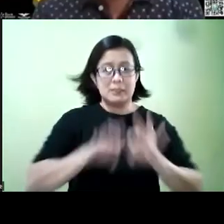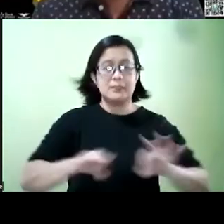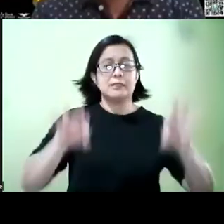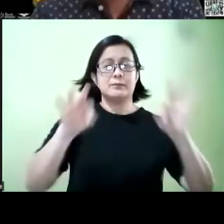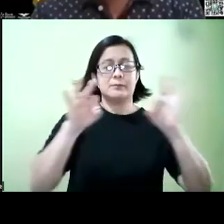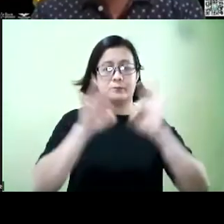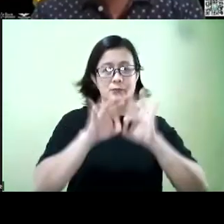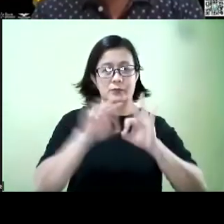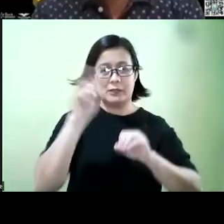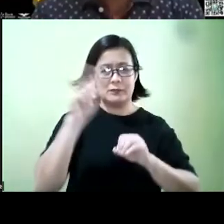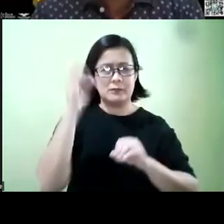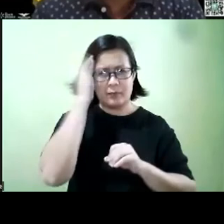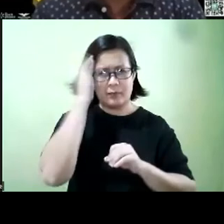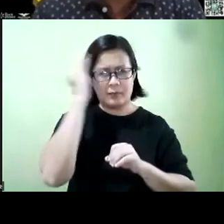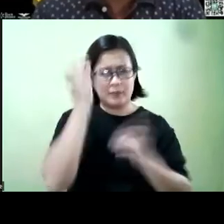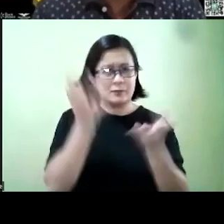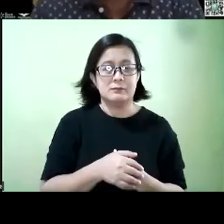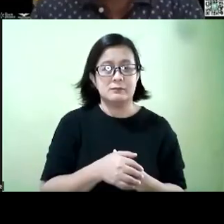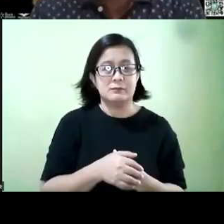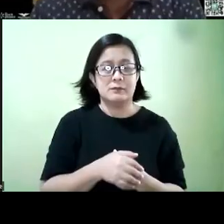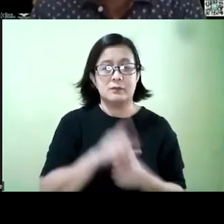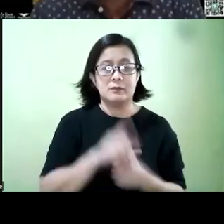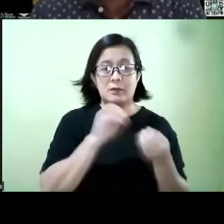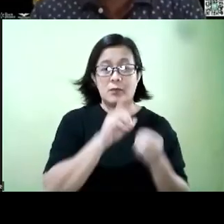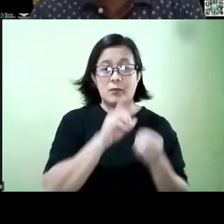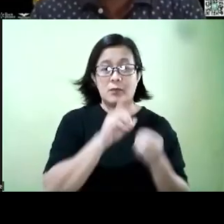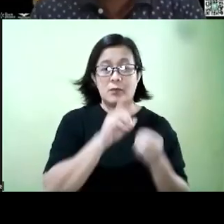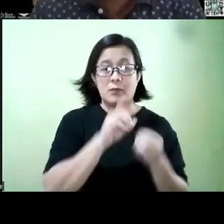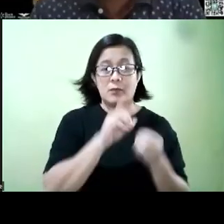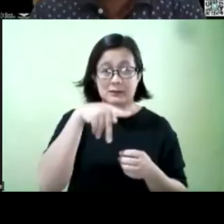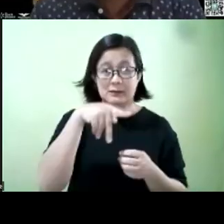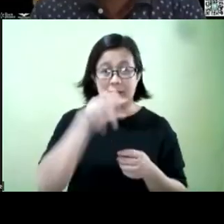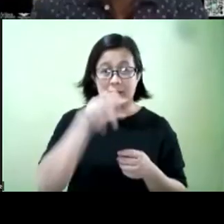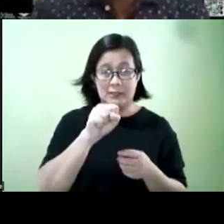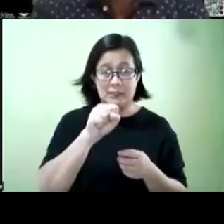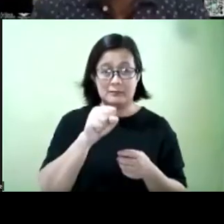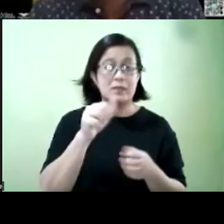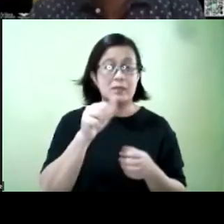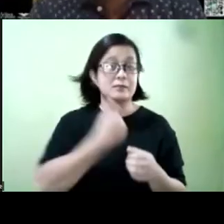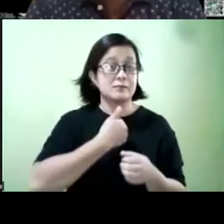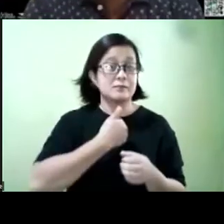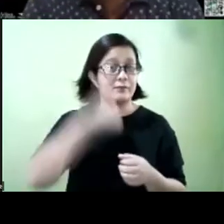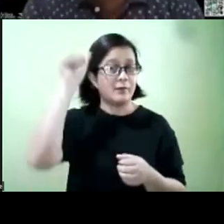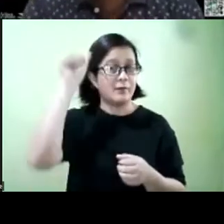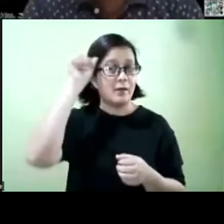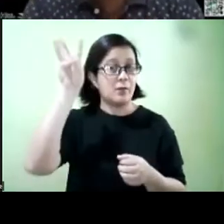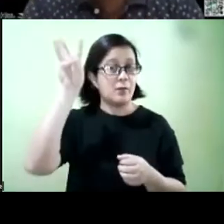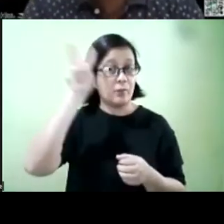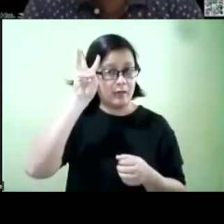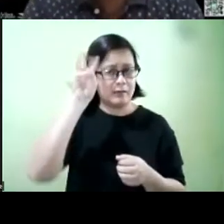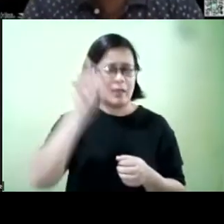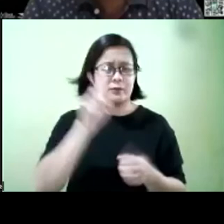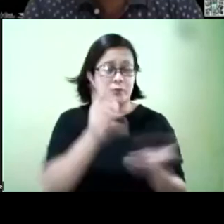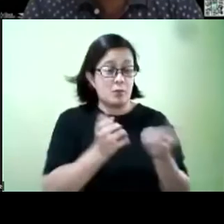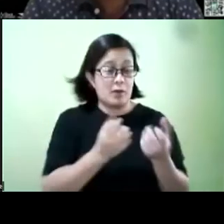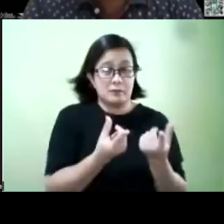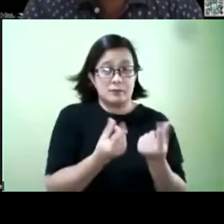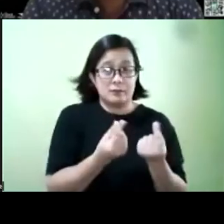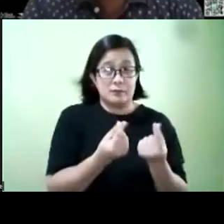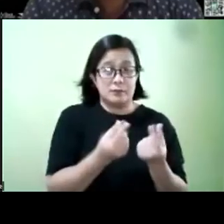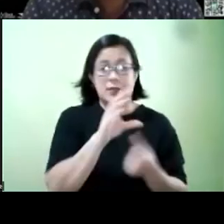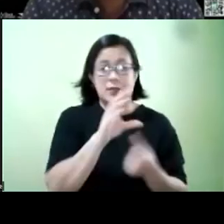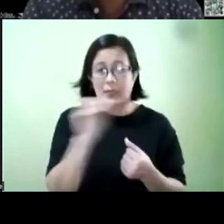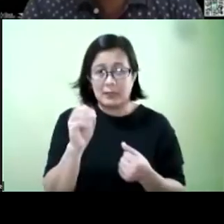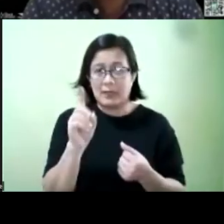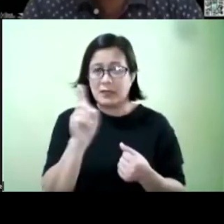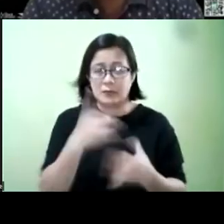what you want to do in the first place. So yourself, kumbaga, self-awareness muna. Knowing what you want to do and also what are